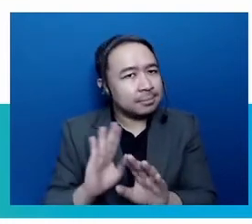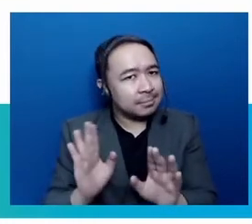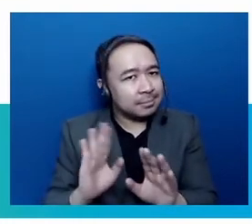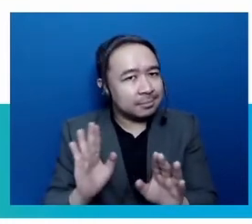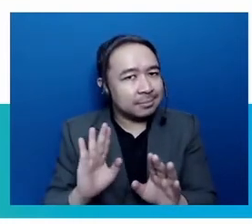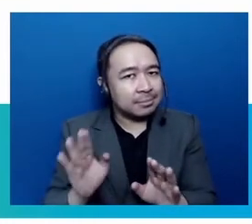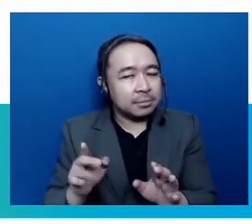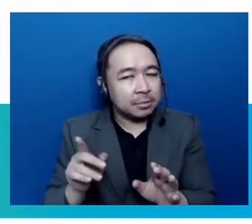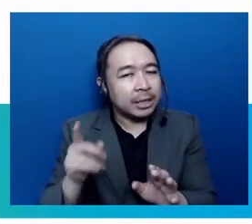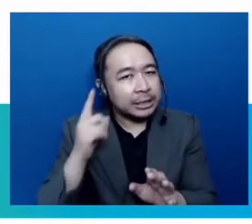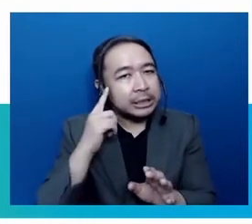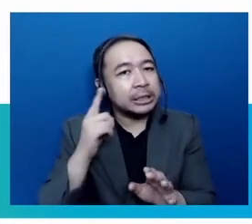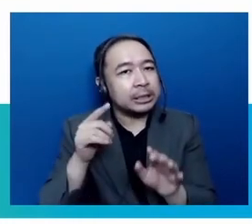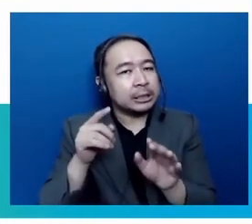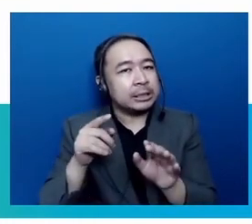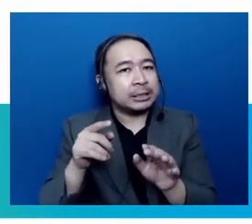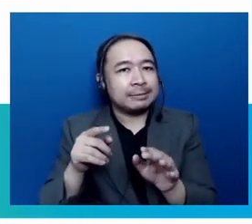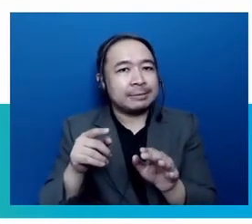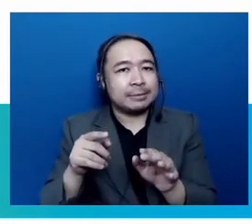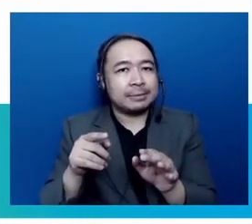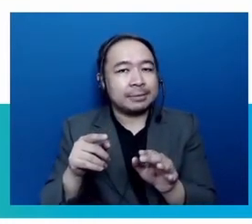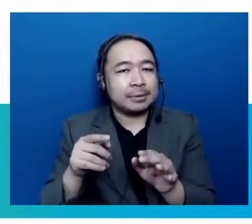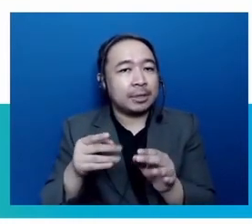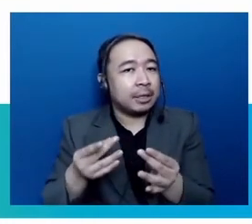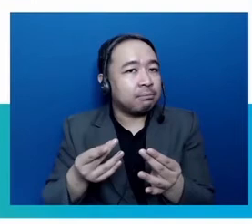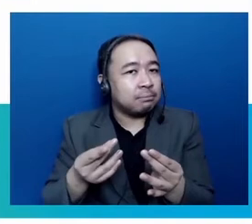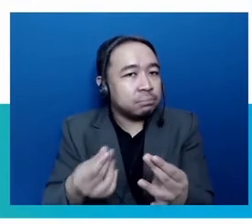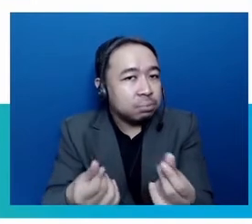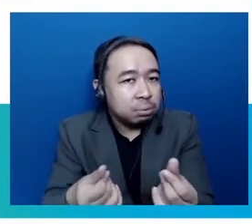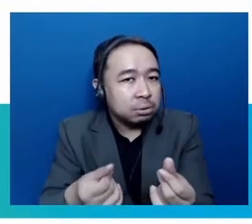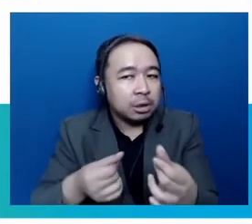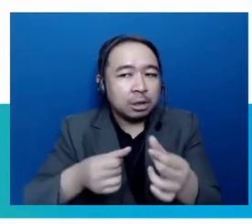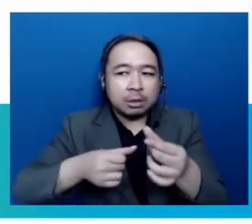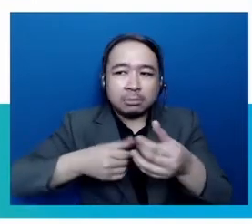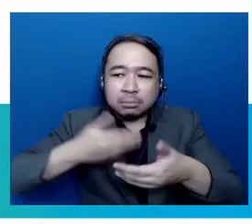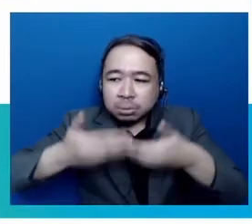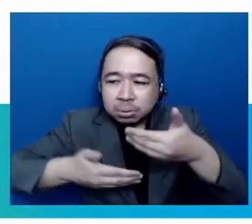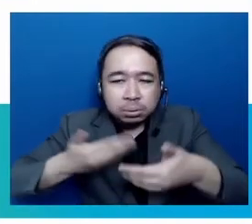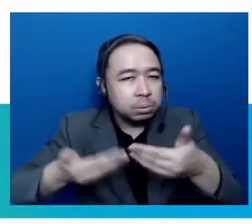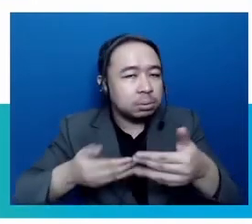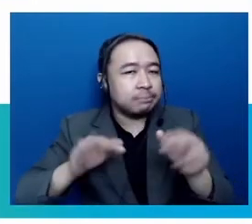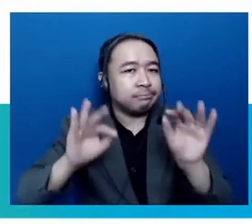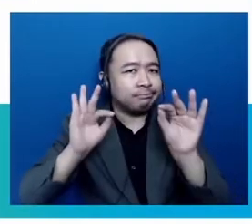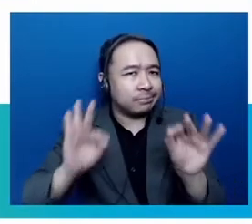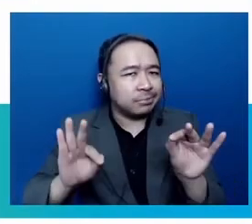it's easier to, for efficiency's sake, and also during this